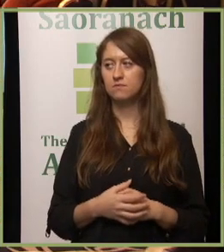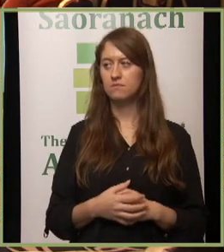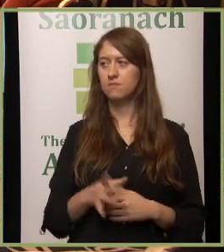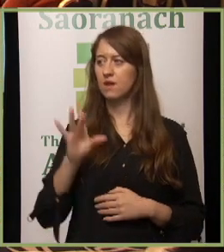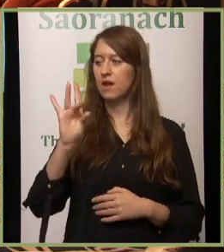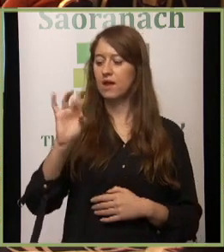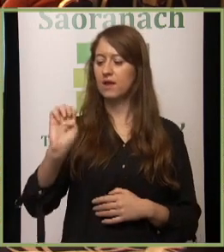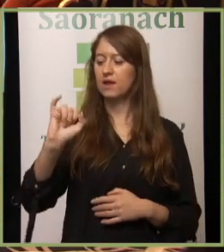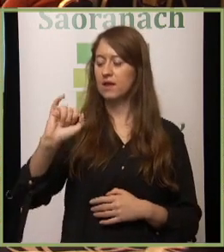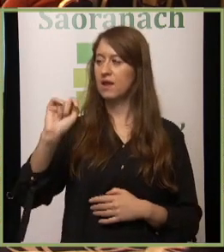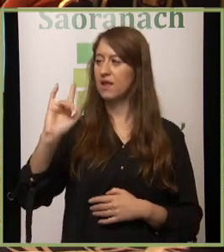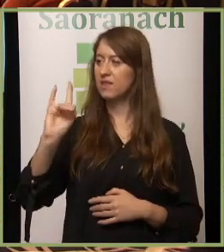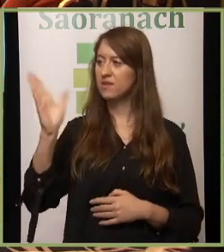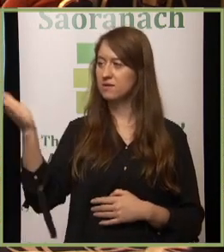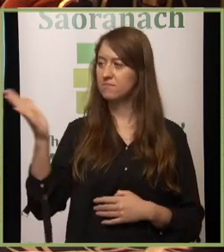Keith?